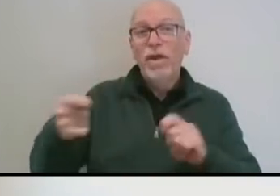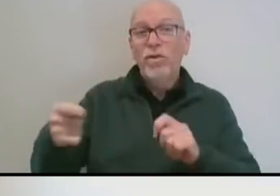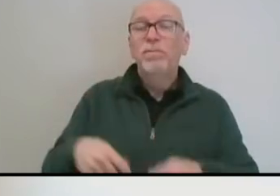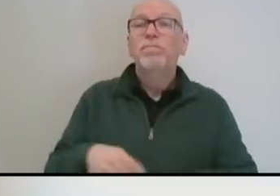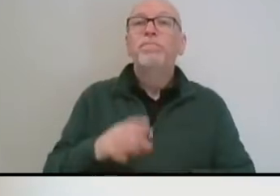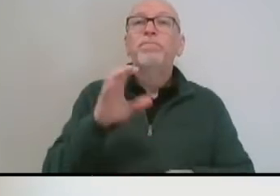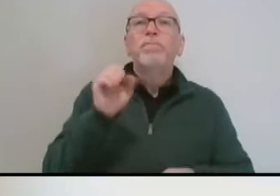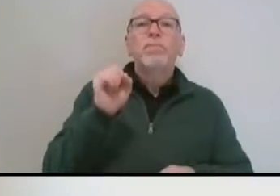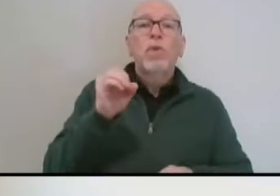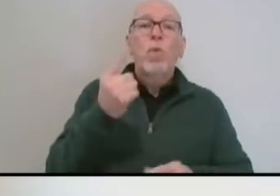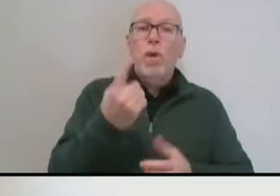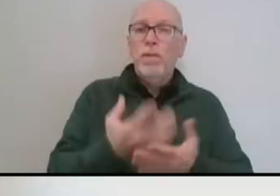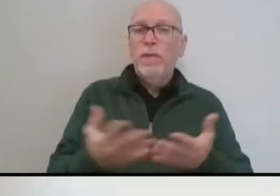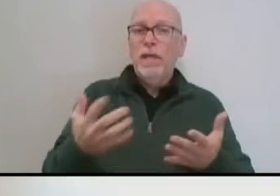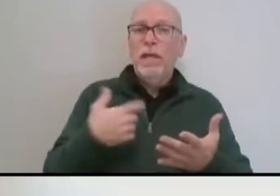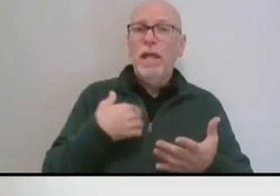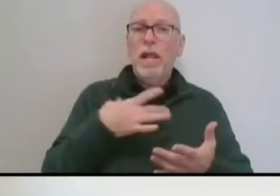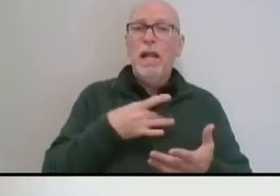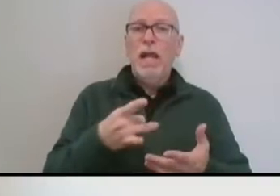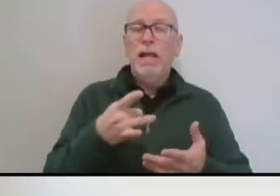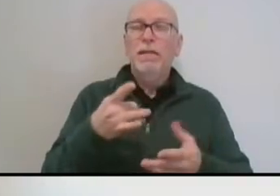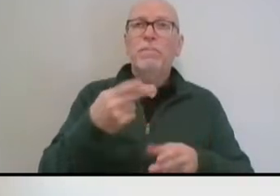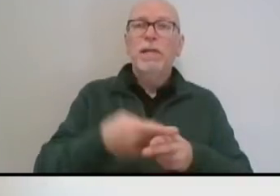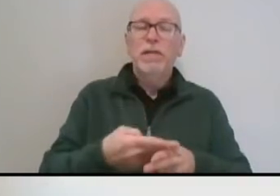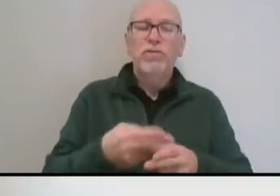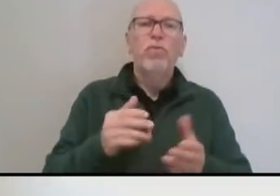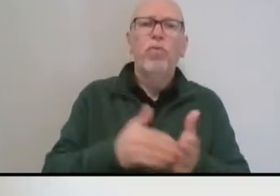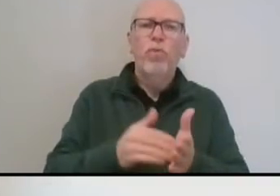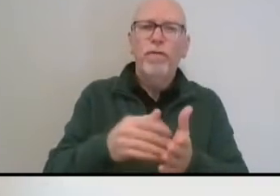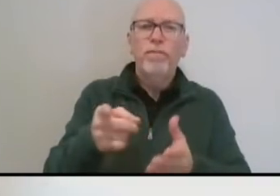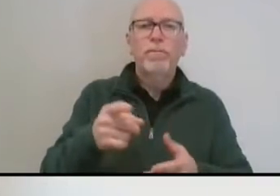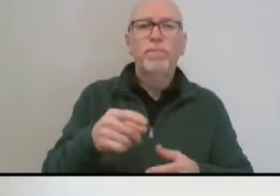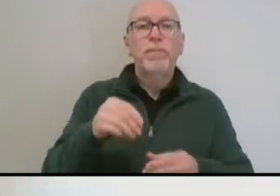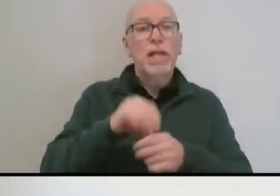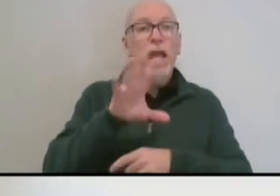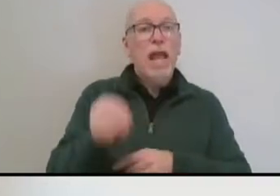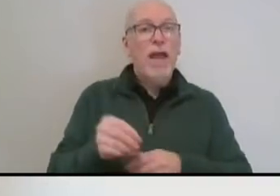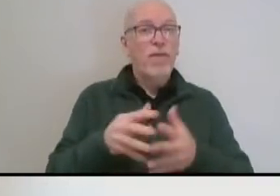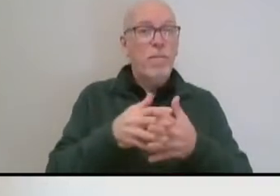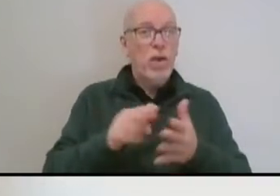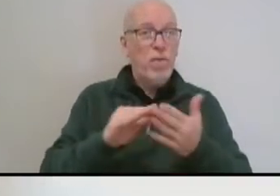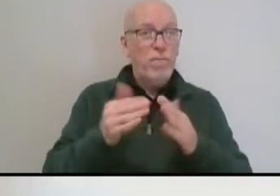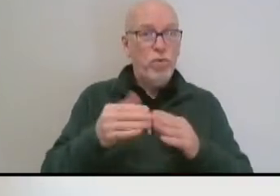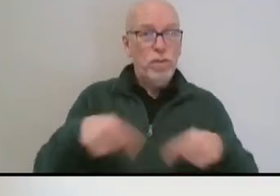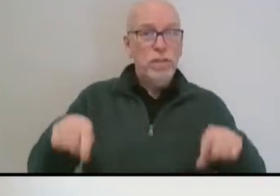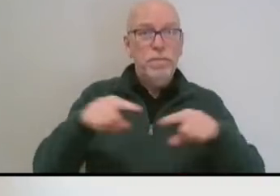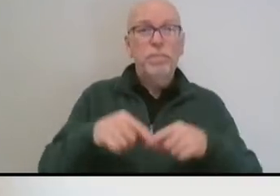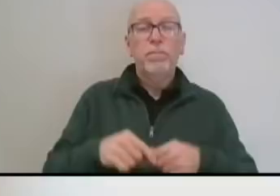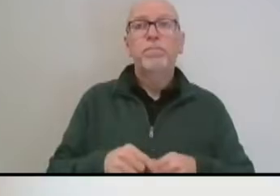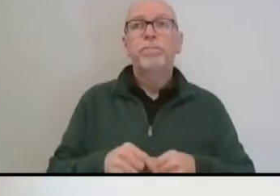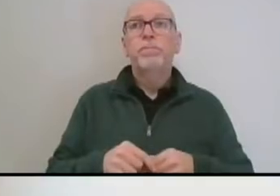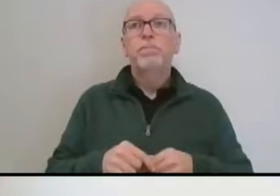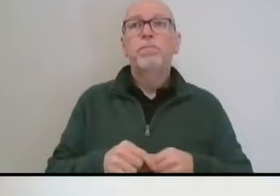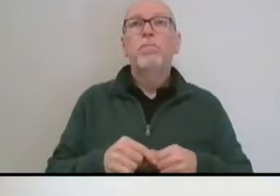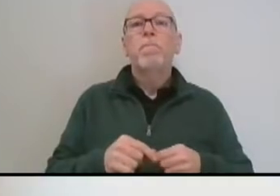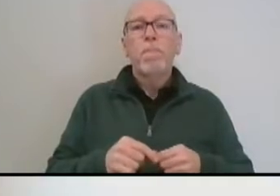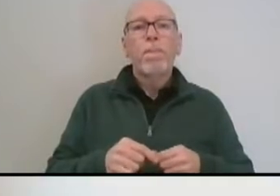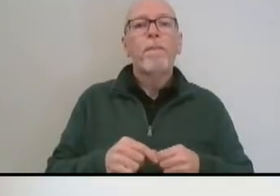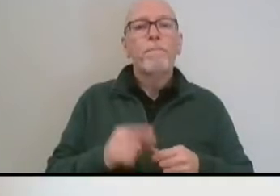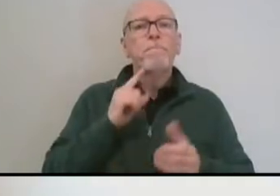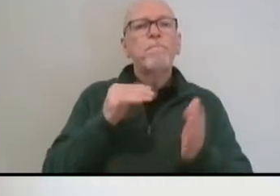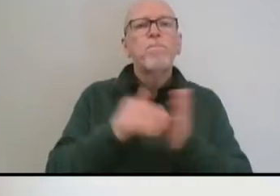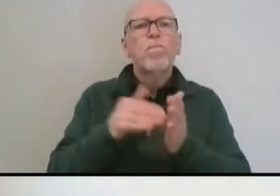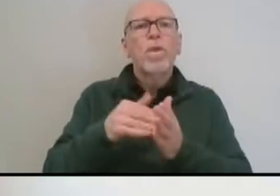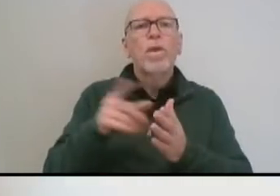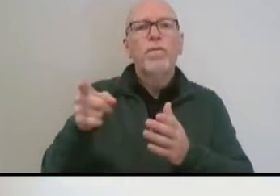So one thing that I like to reference all the time is in an African-American community, they often quote